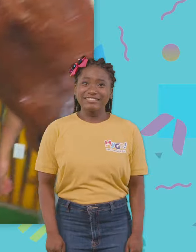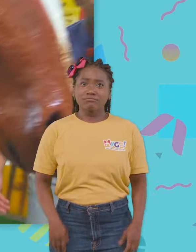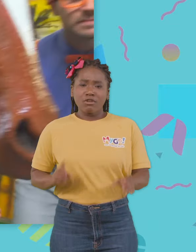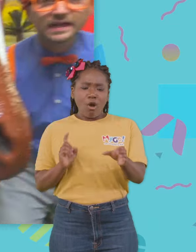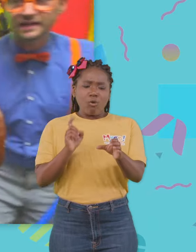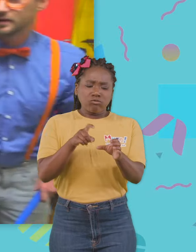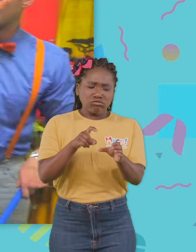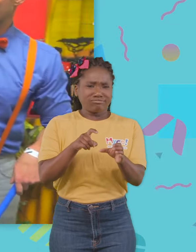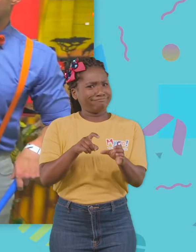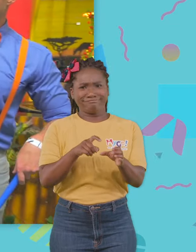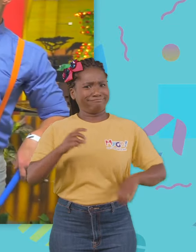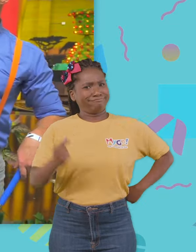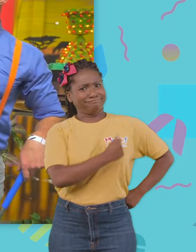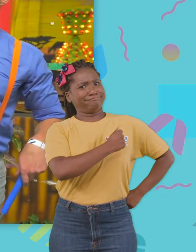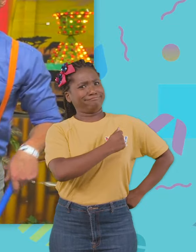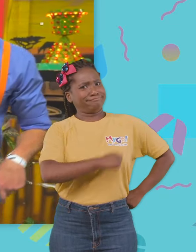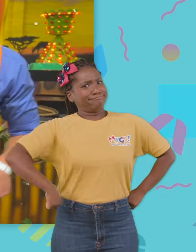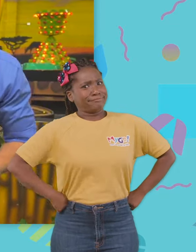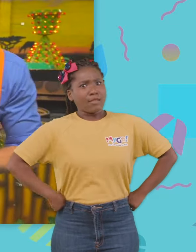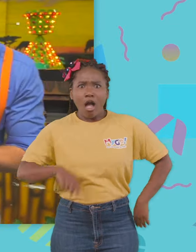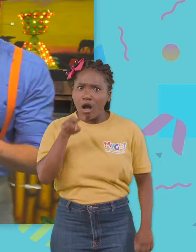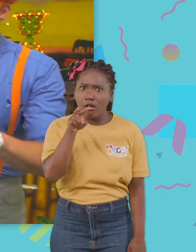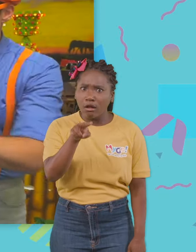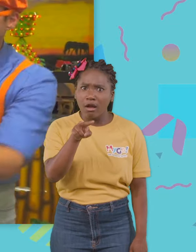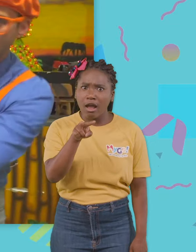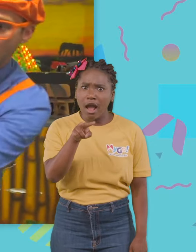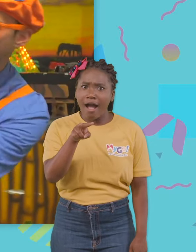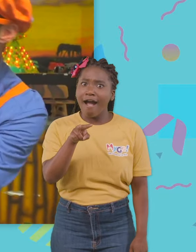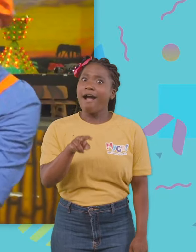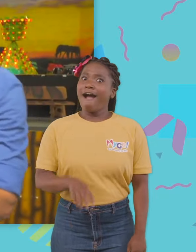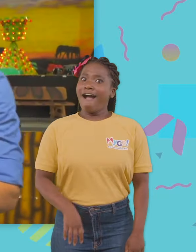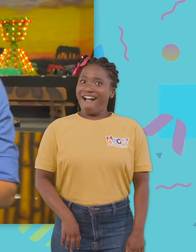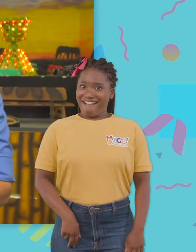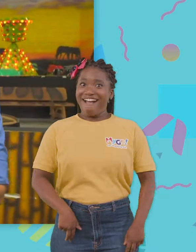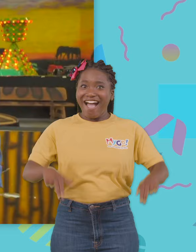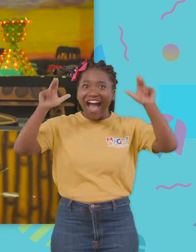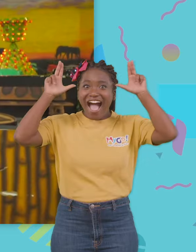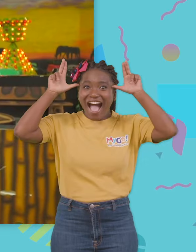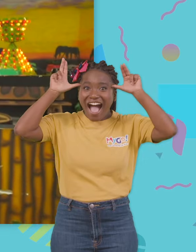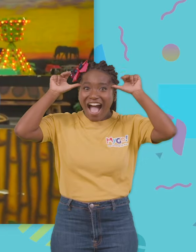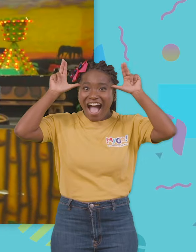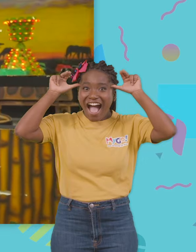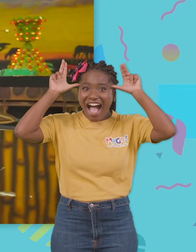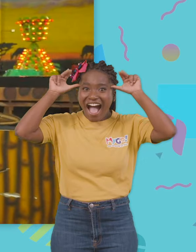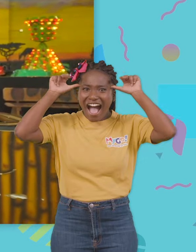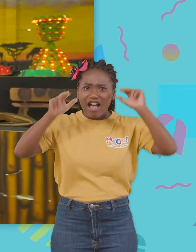Whoa! I almost made it. Whoa, look. Oh, this is a